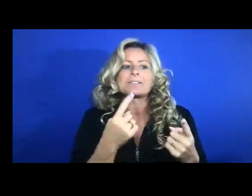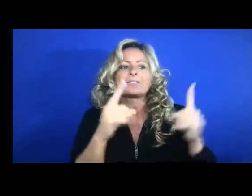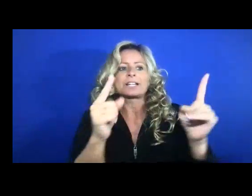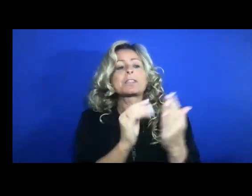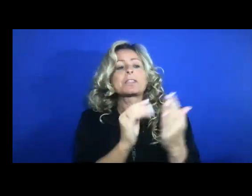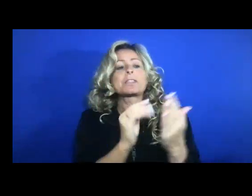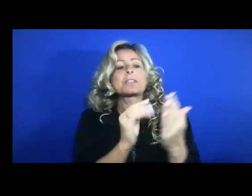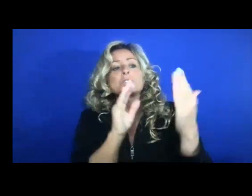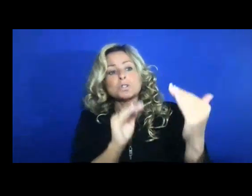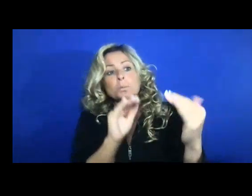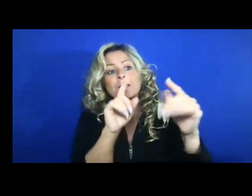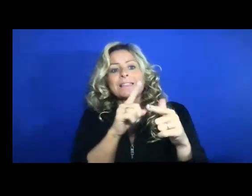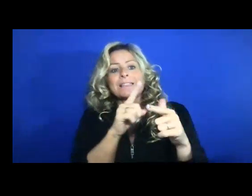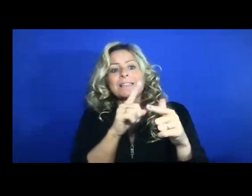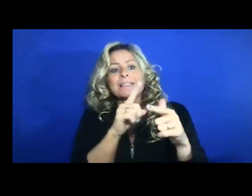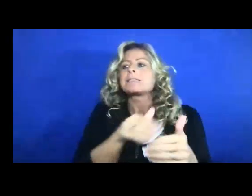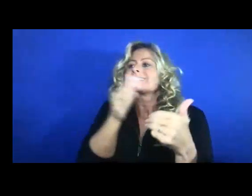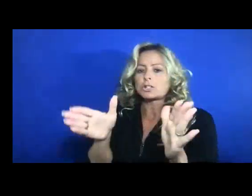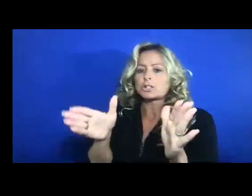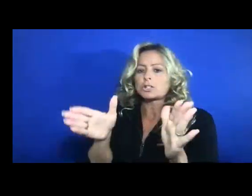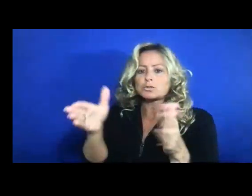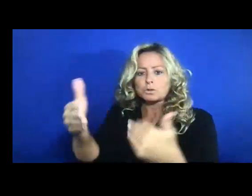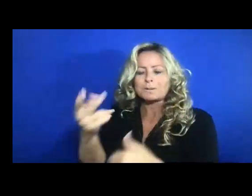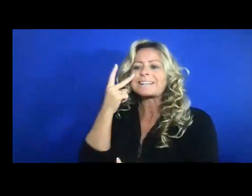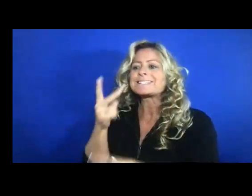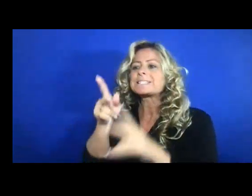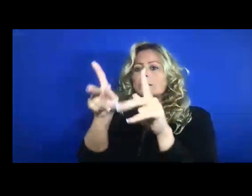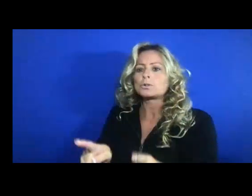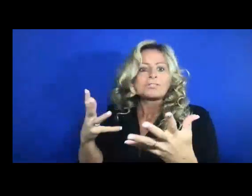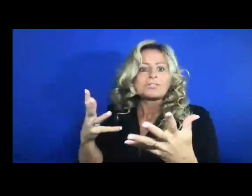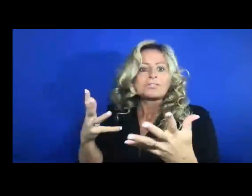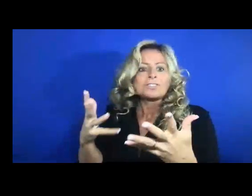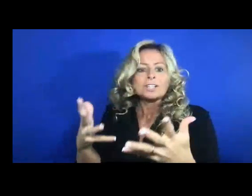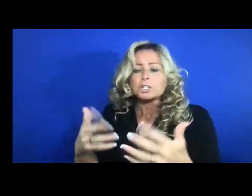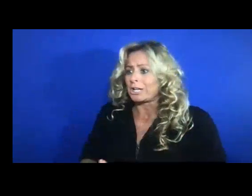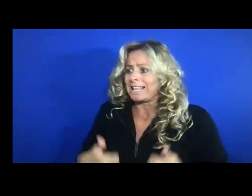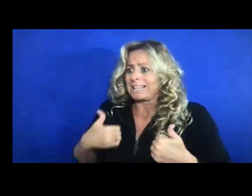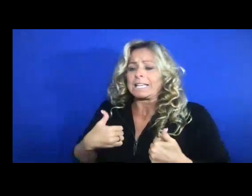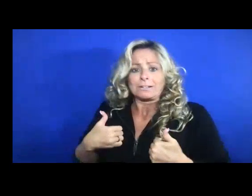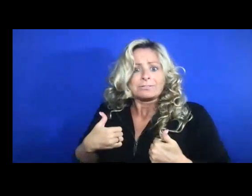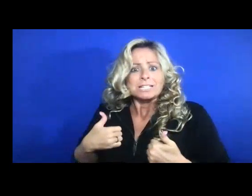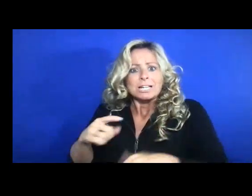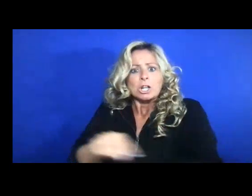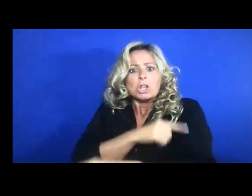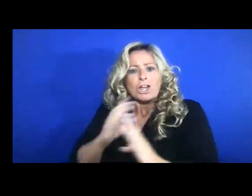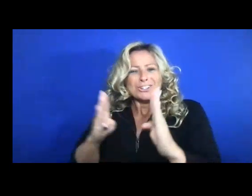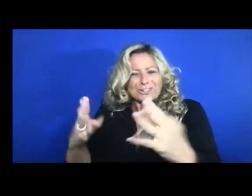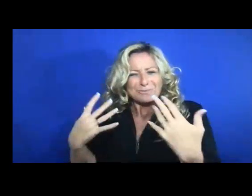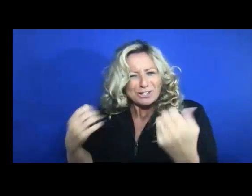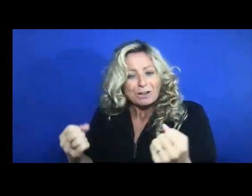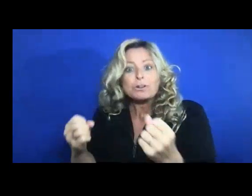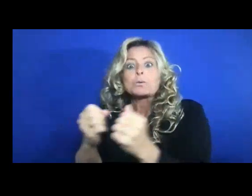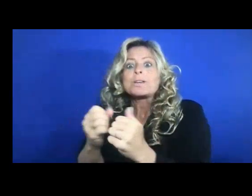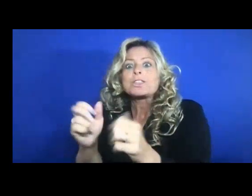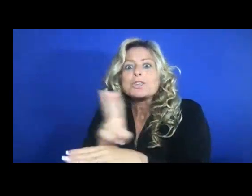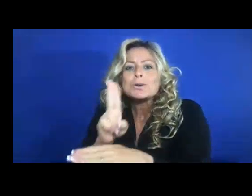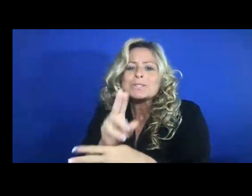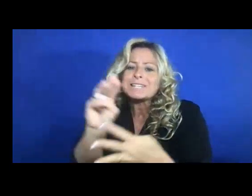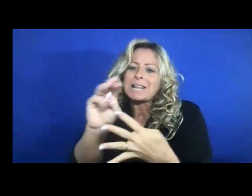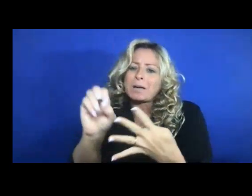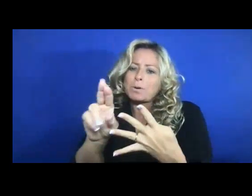hope. And then I get to walk into the next room and I get to see somebody that's lived in long-term recovery, right, on that medication. So I'm